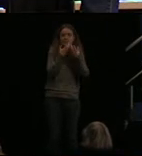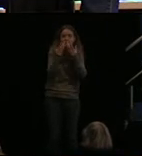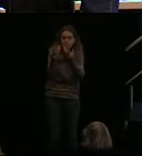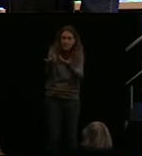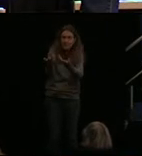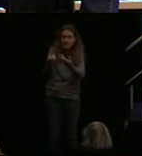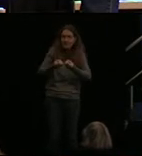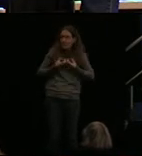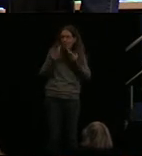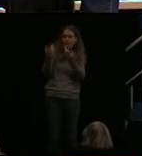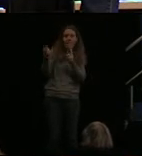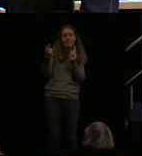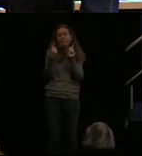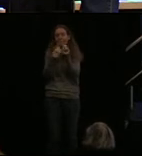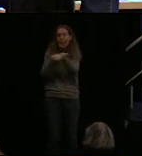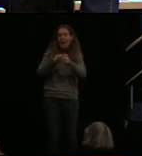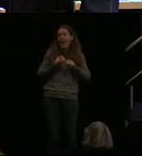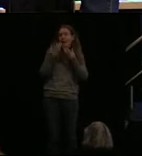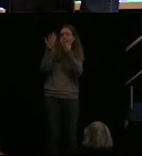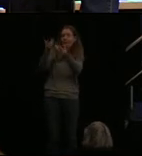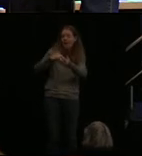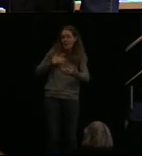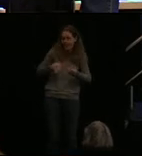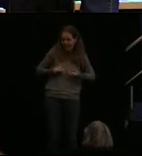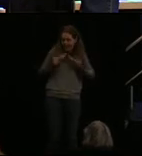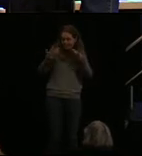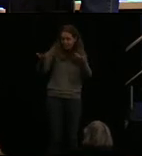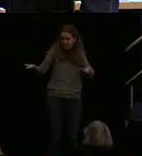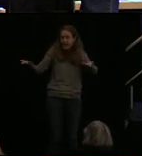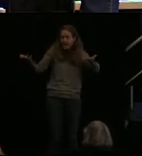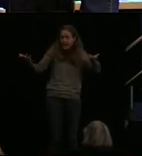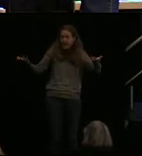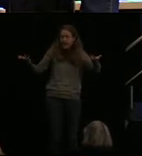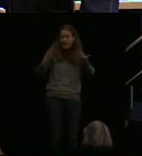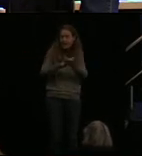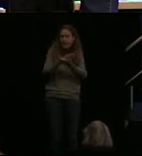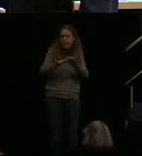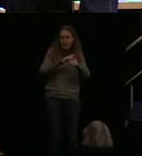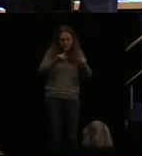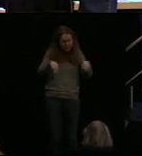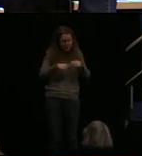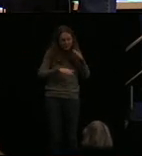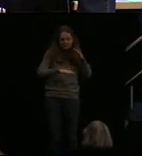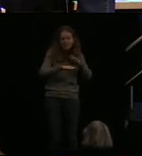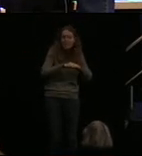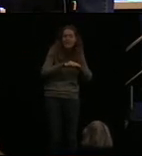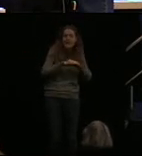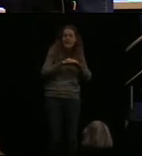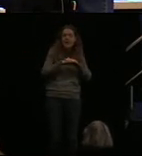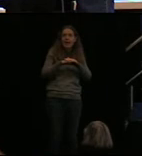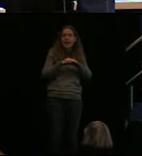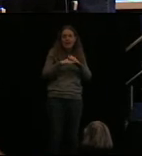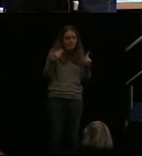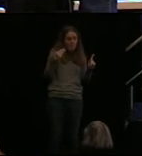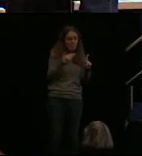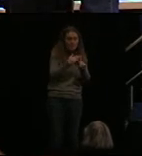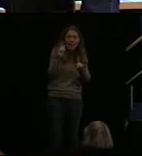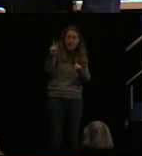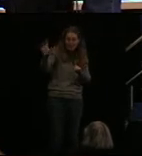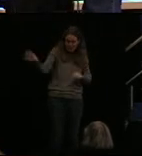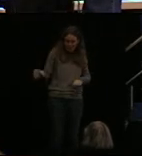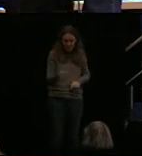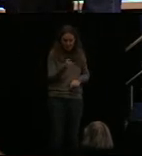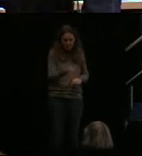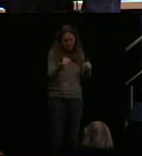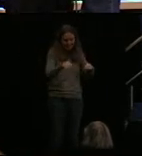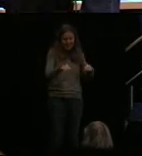you and offer back to you as living sacrifices, so that we would fulfill the purpose that you have put us on this earth